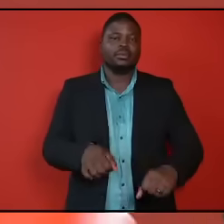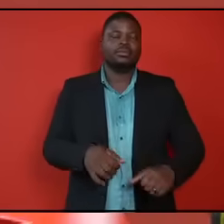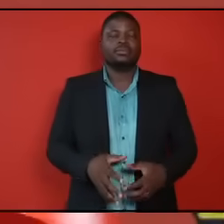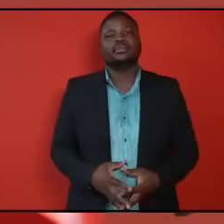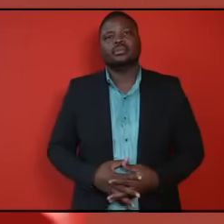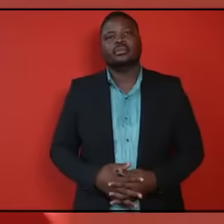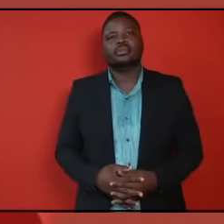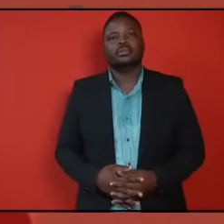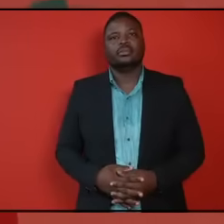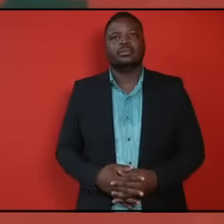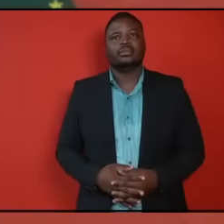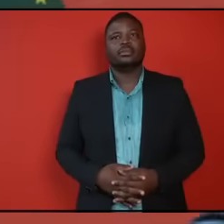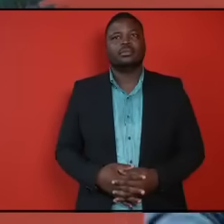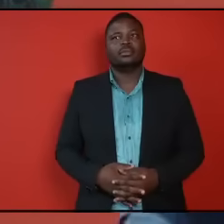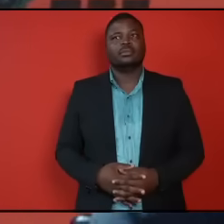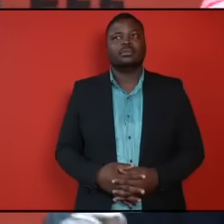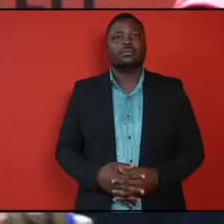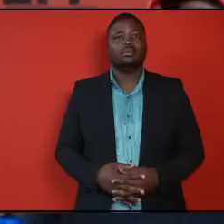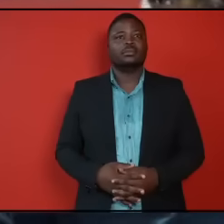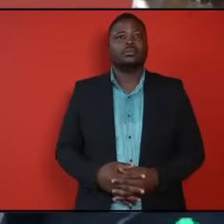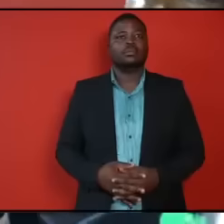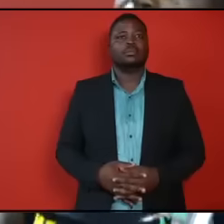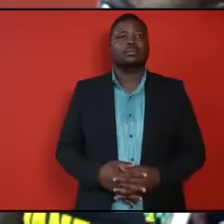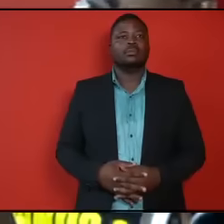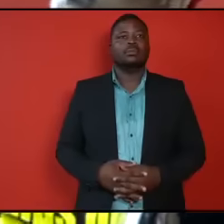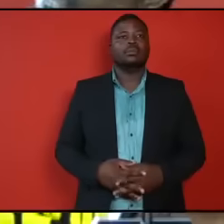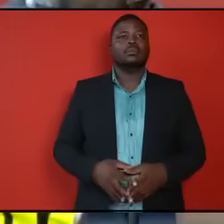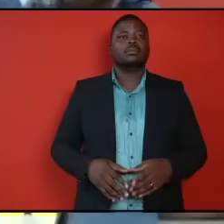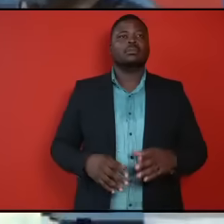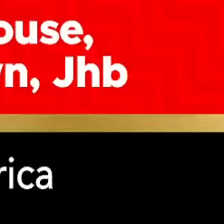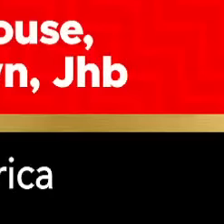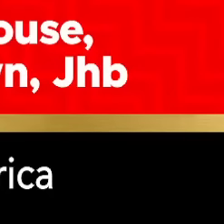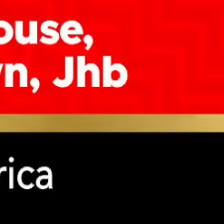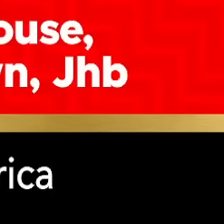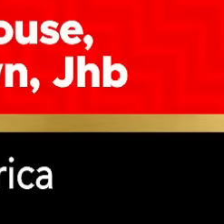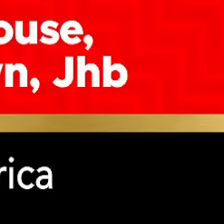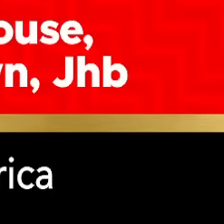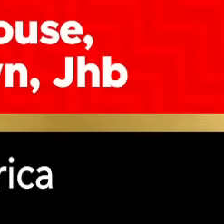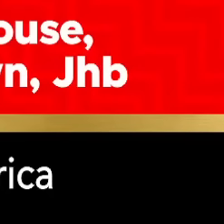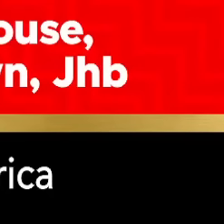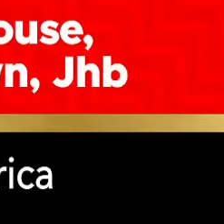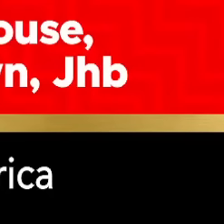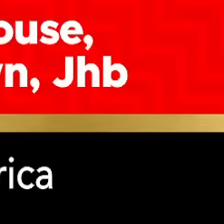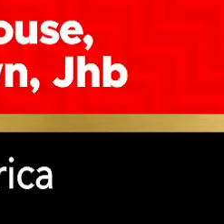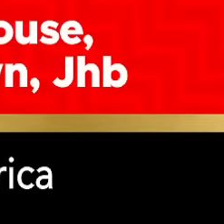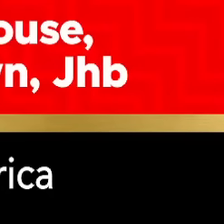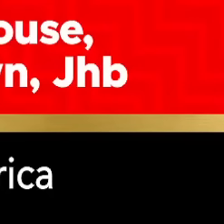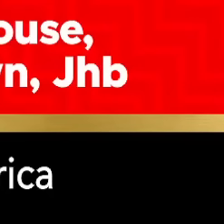For the members of the media, we'll meet on the first floor as usual. Thank you.